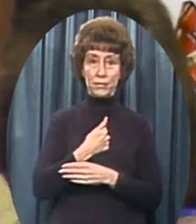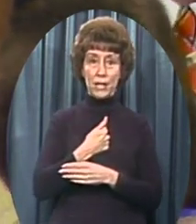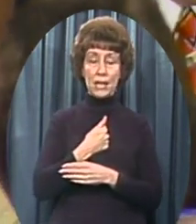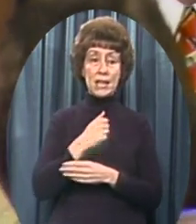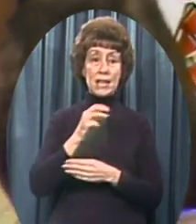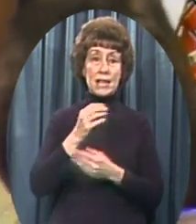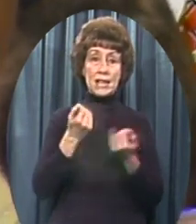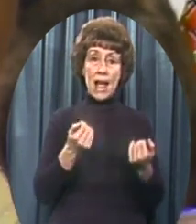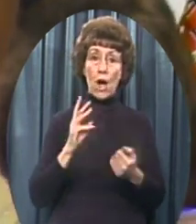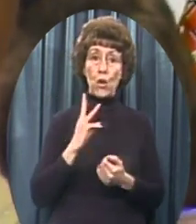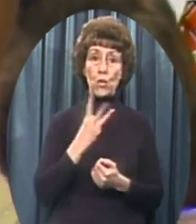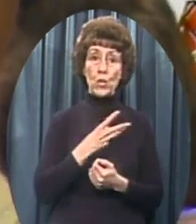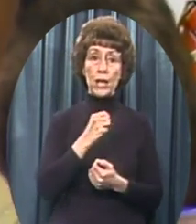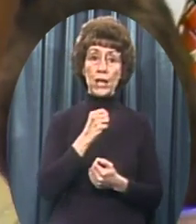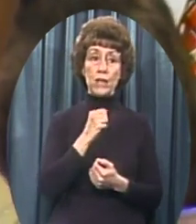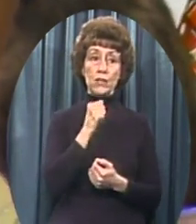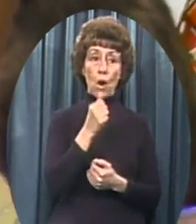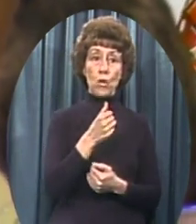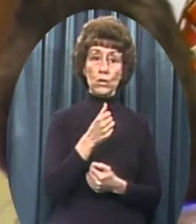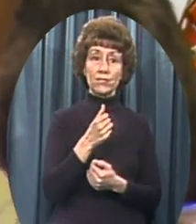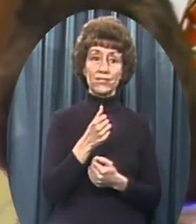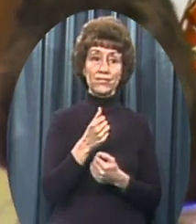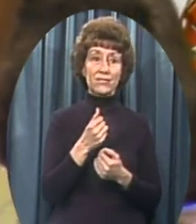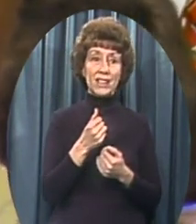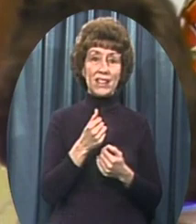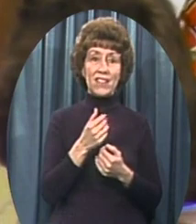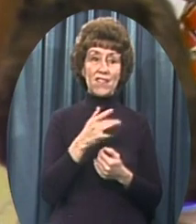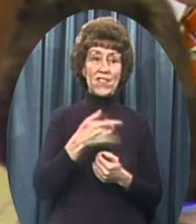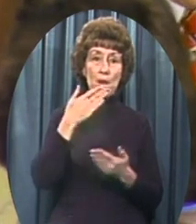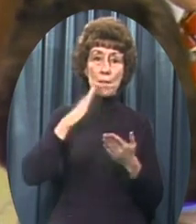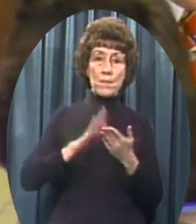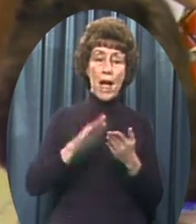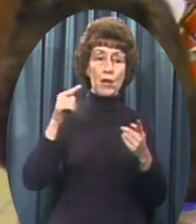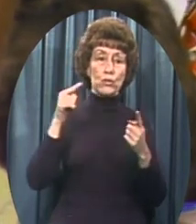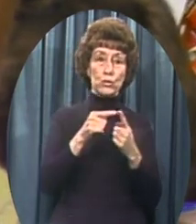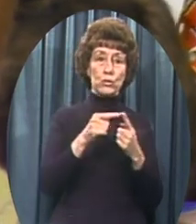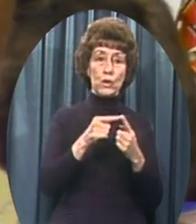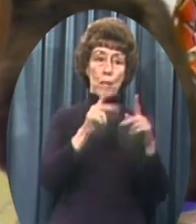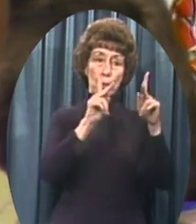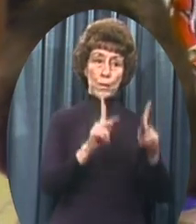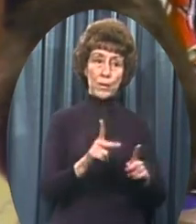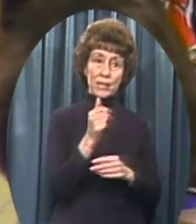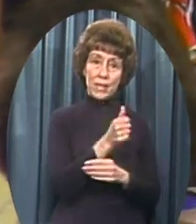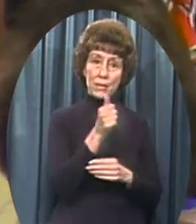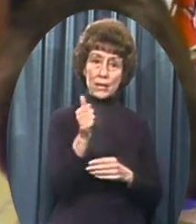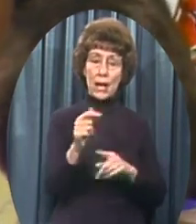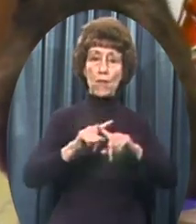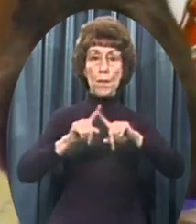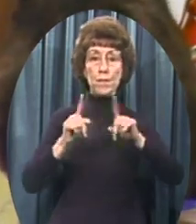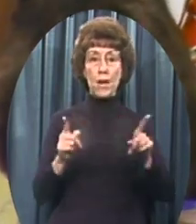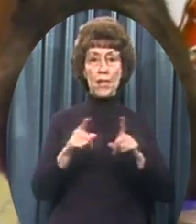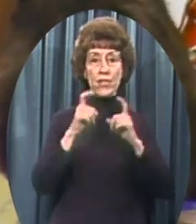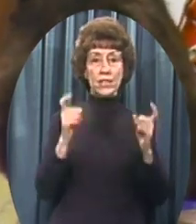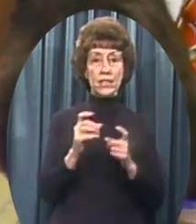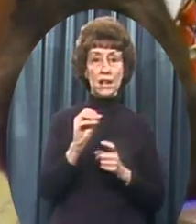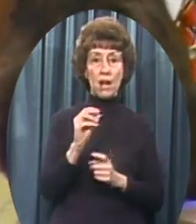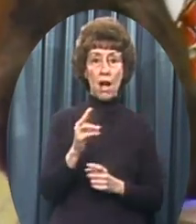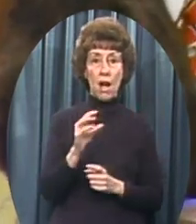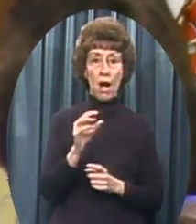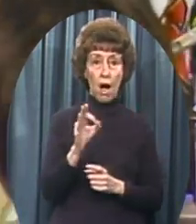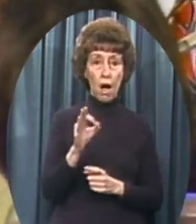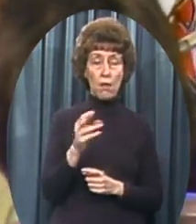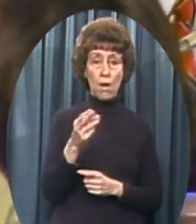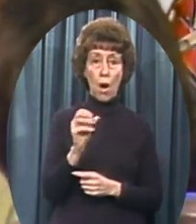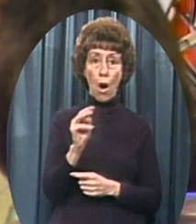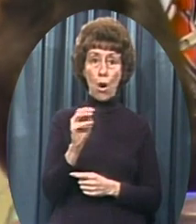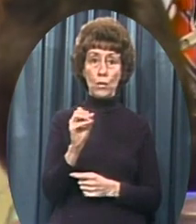homosexuals. We abhor homosexuality. Ministers have never had a problem distinguishing between offenses and the offenders.